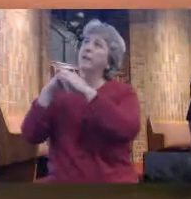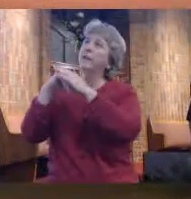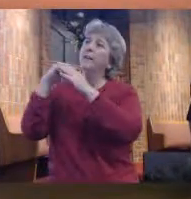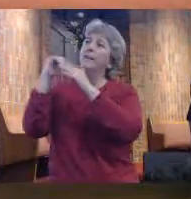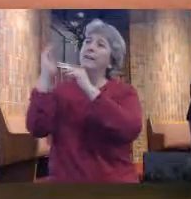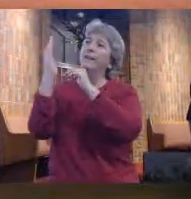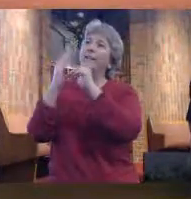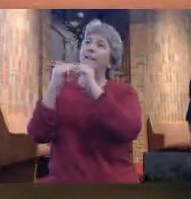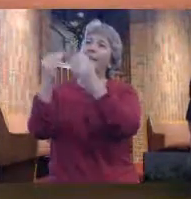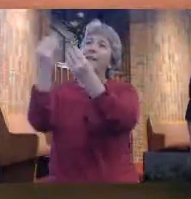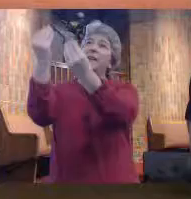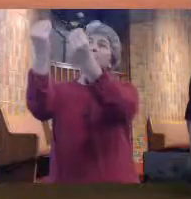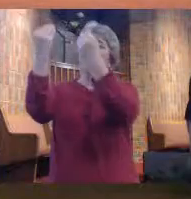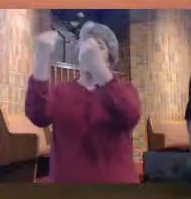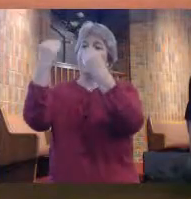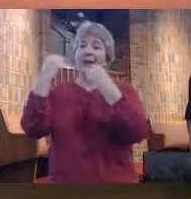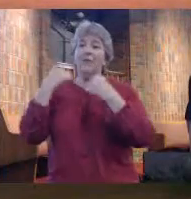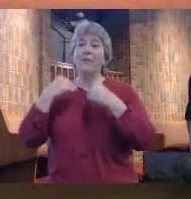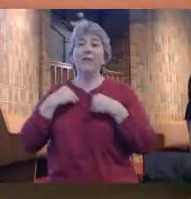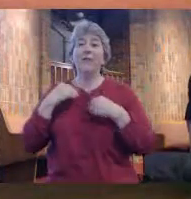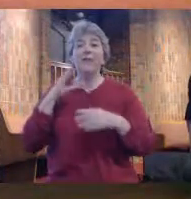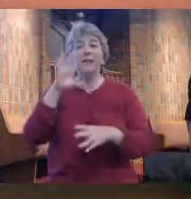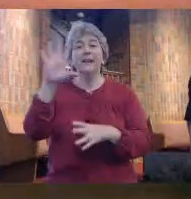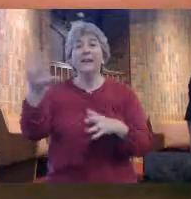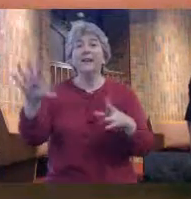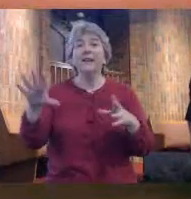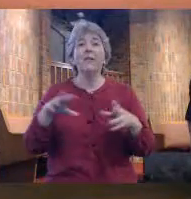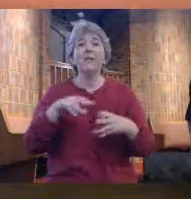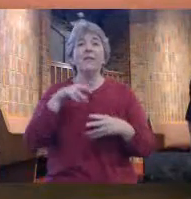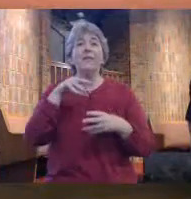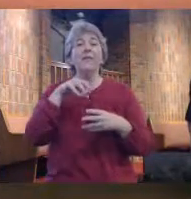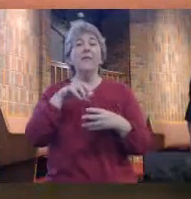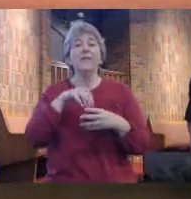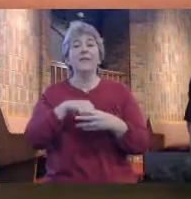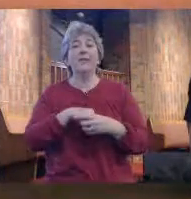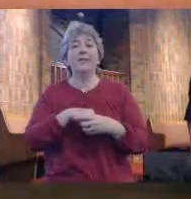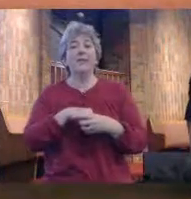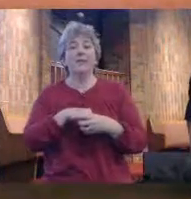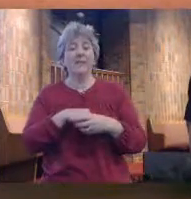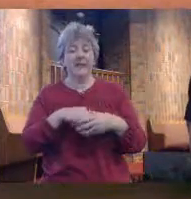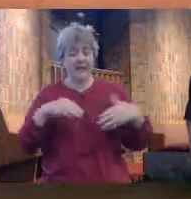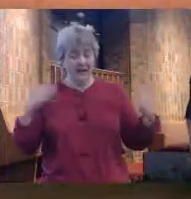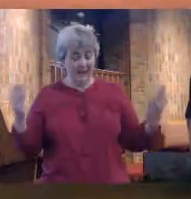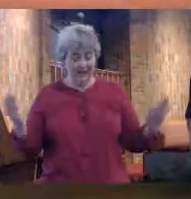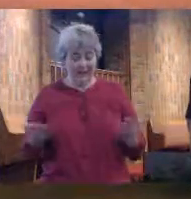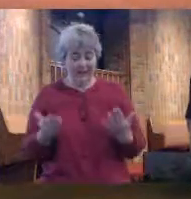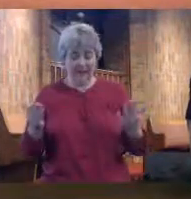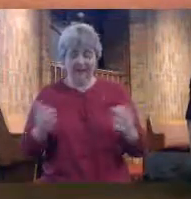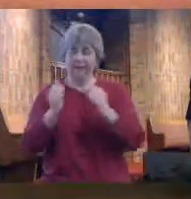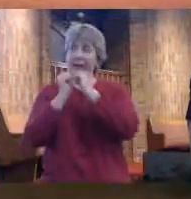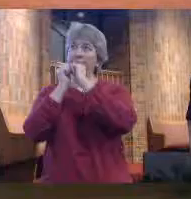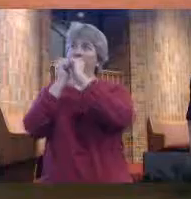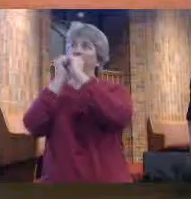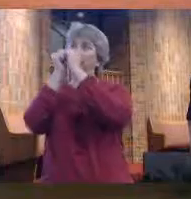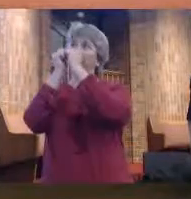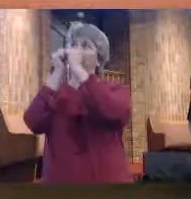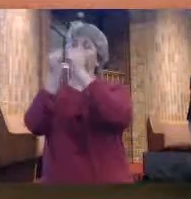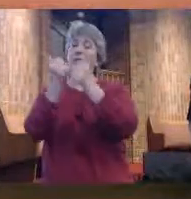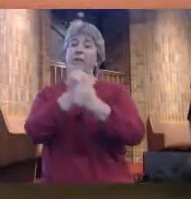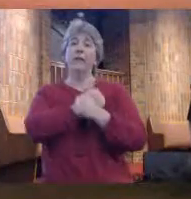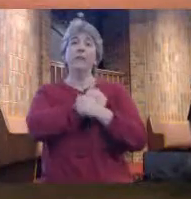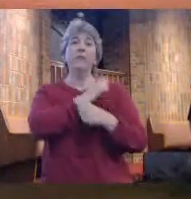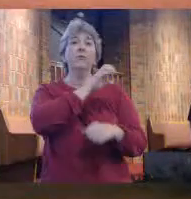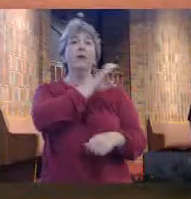comforter, my all in all, here in the